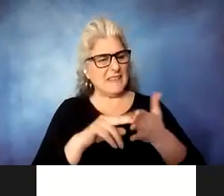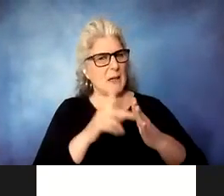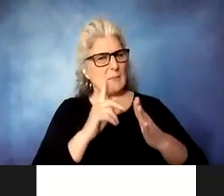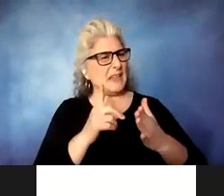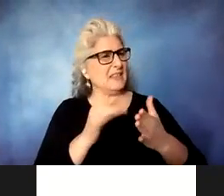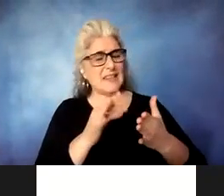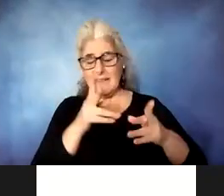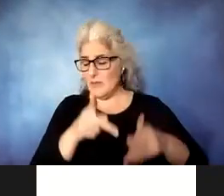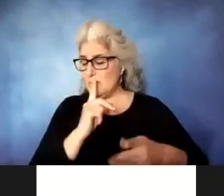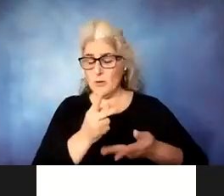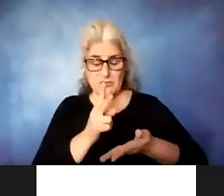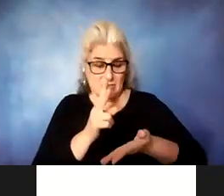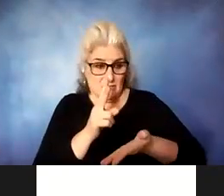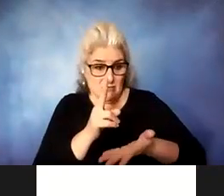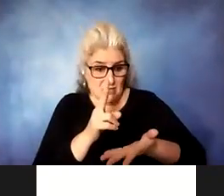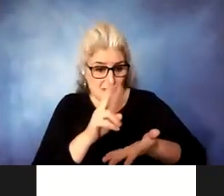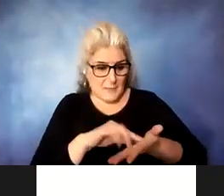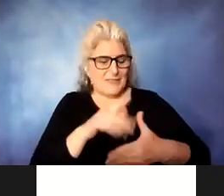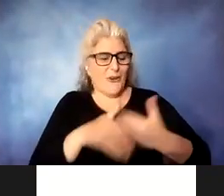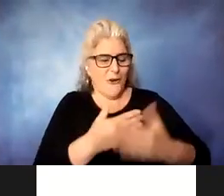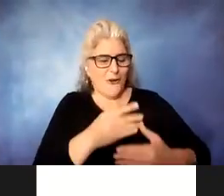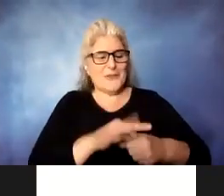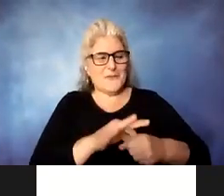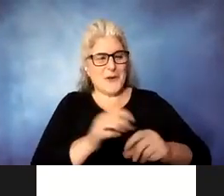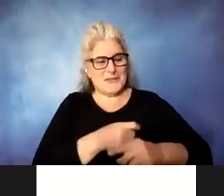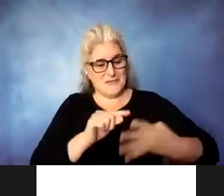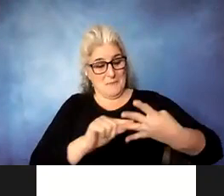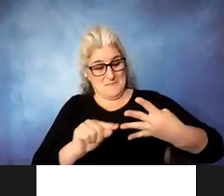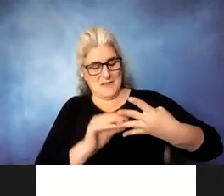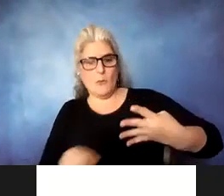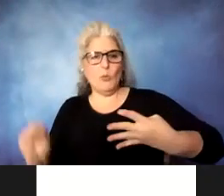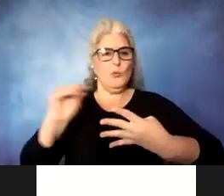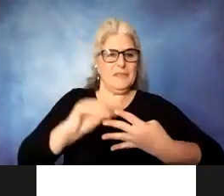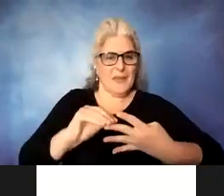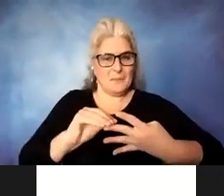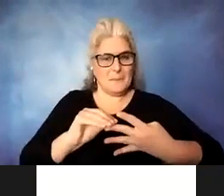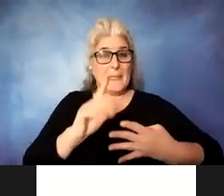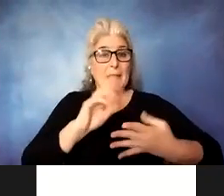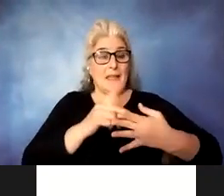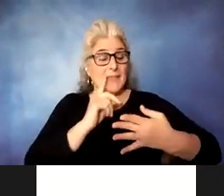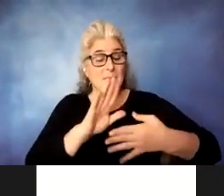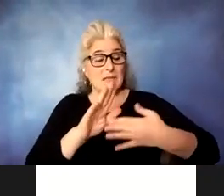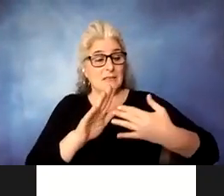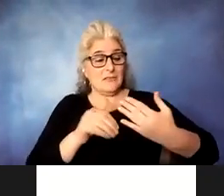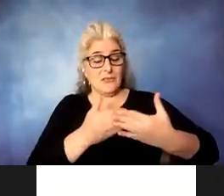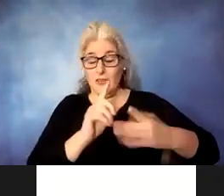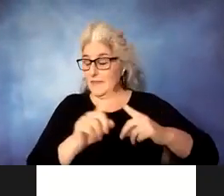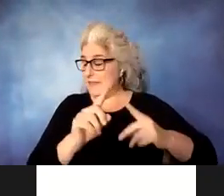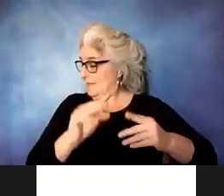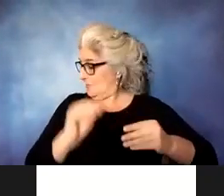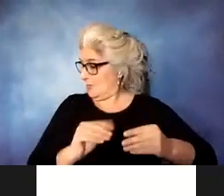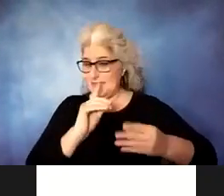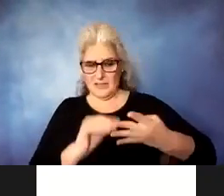A, B, and C. Candidate A gains 4%, candidate B gains 6%, candidate C